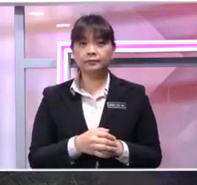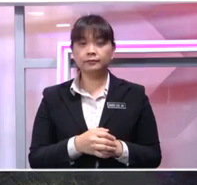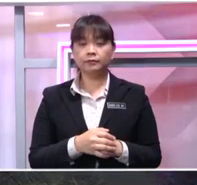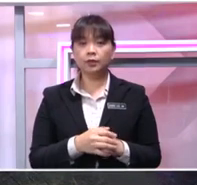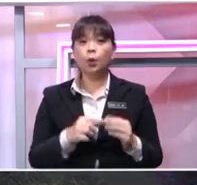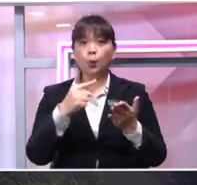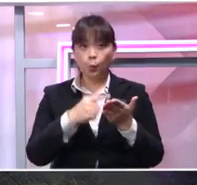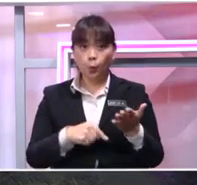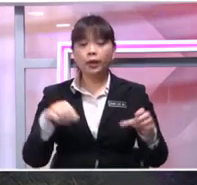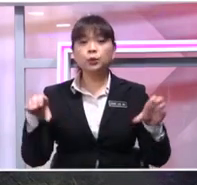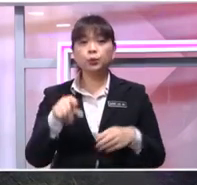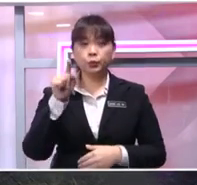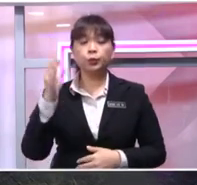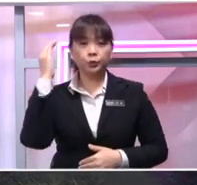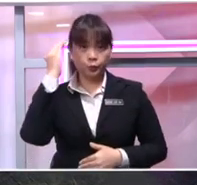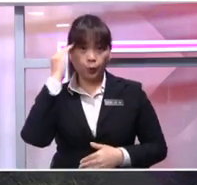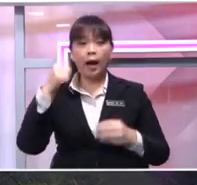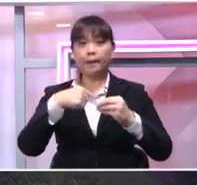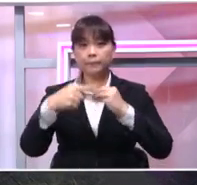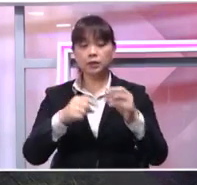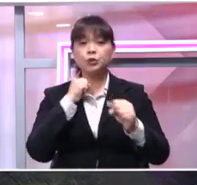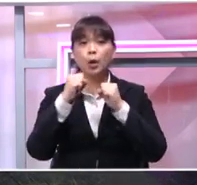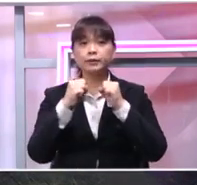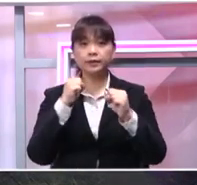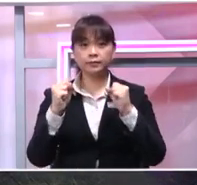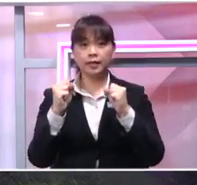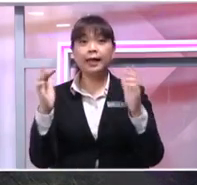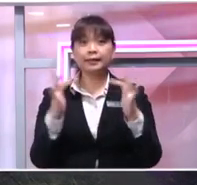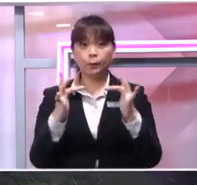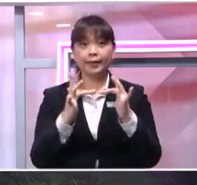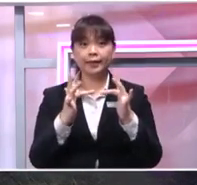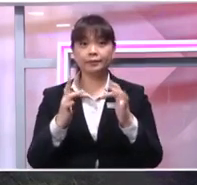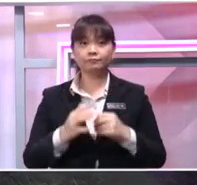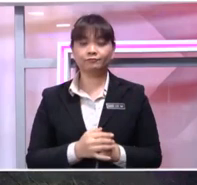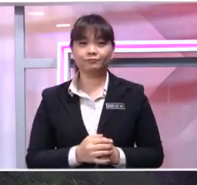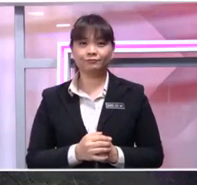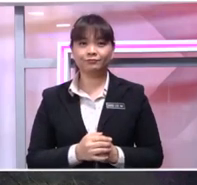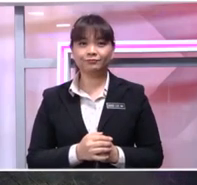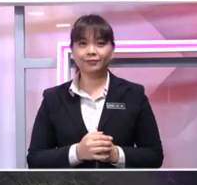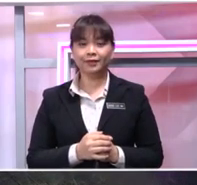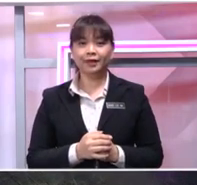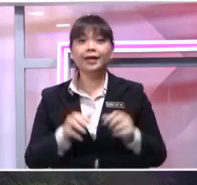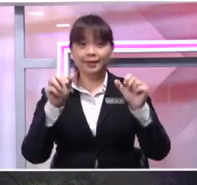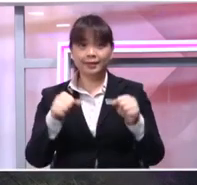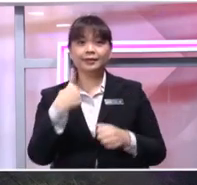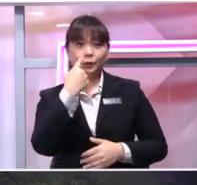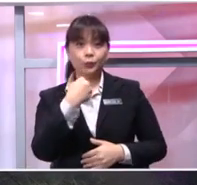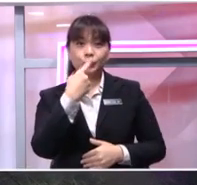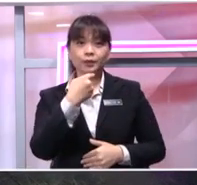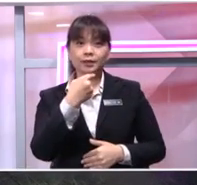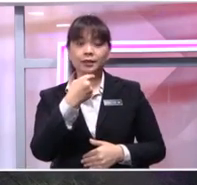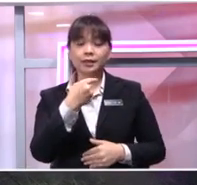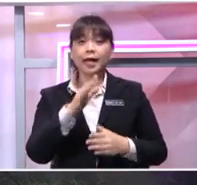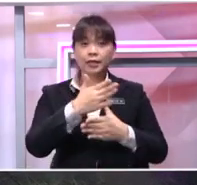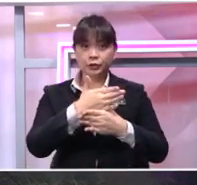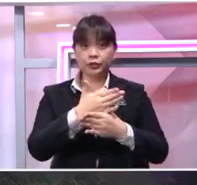What do you know about social networking? Okay, someone want to